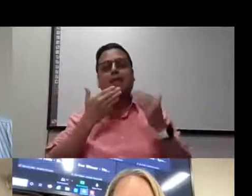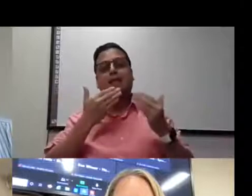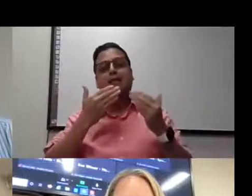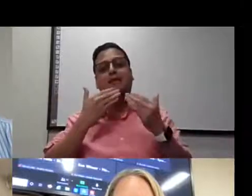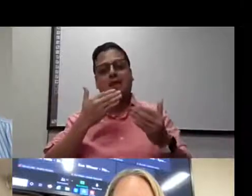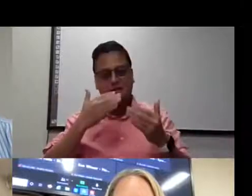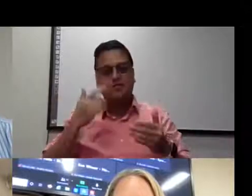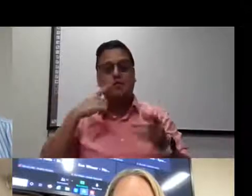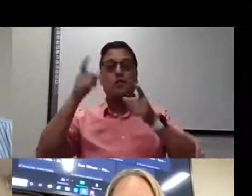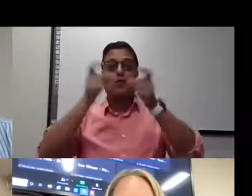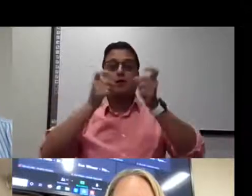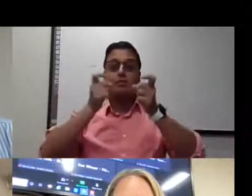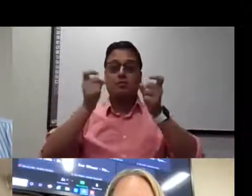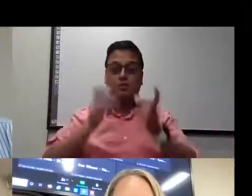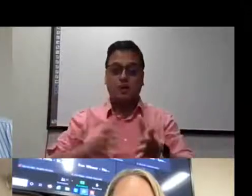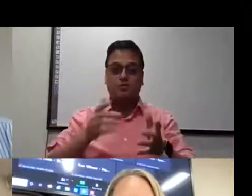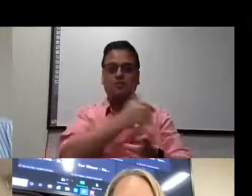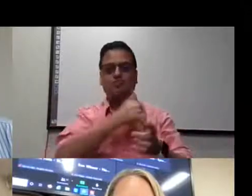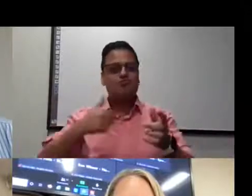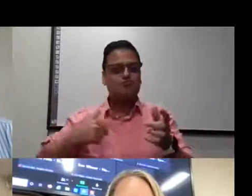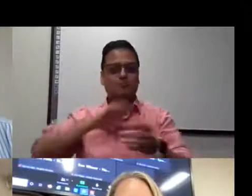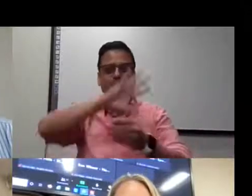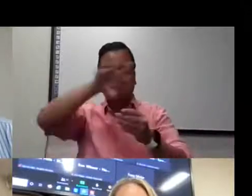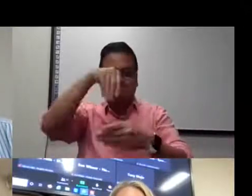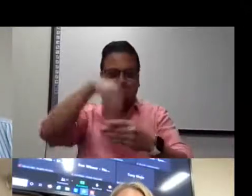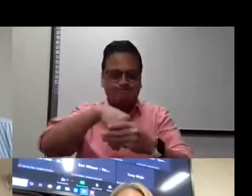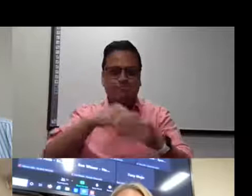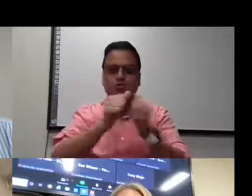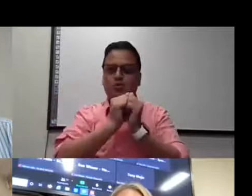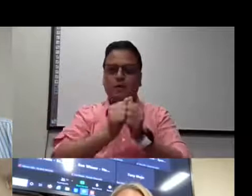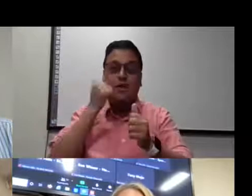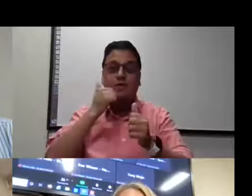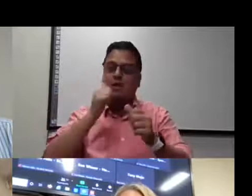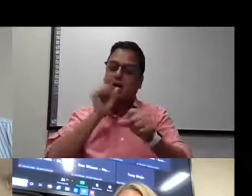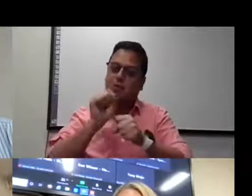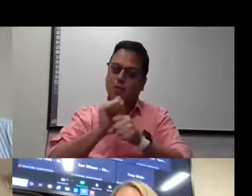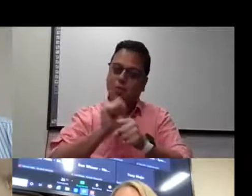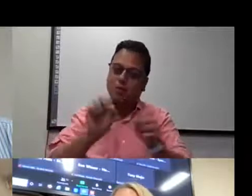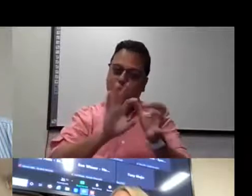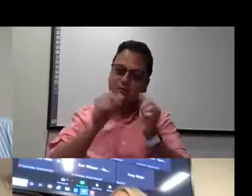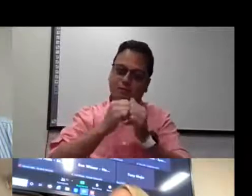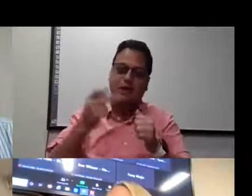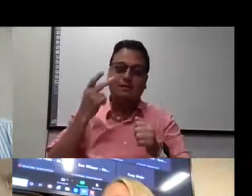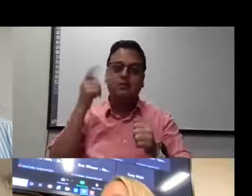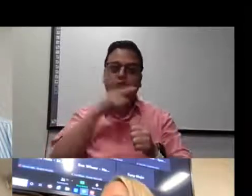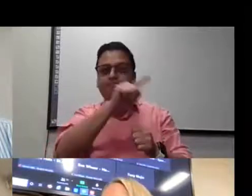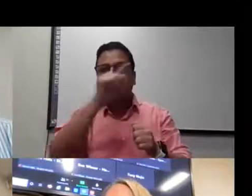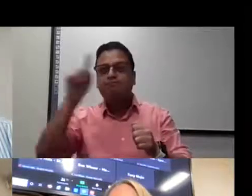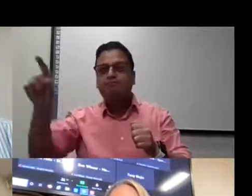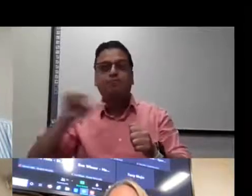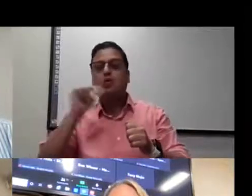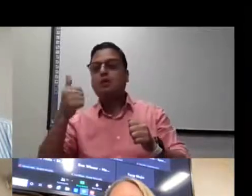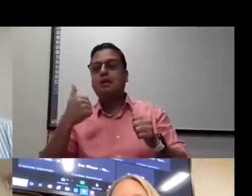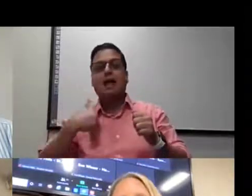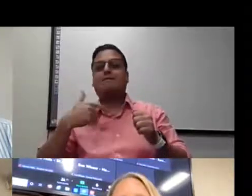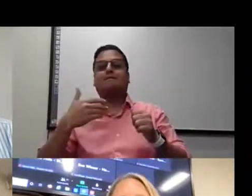the administrators, we're in this together. We're doing this work every single day. I see you out there. We don't always get the opportunity to